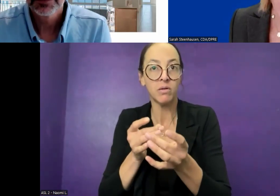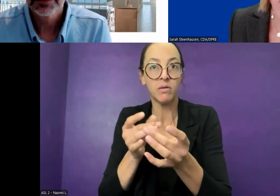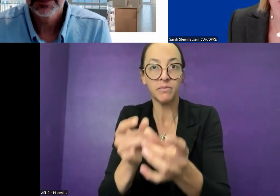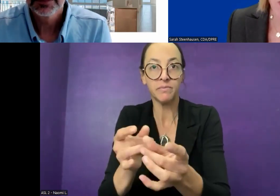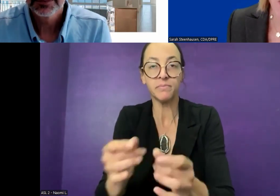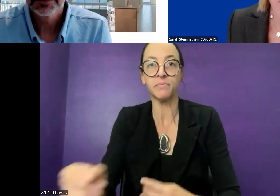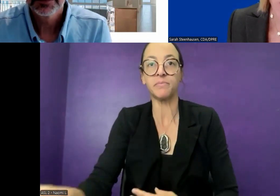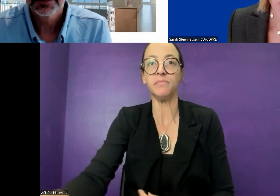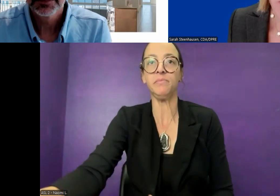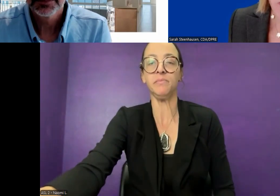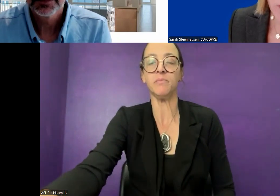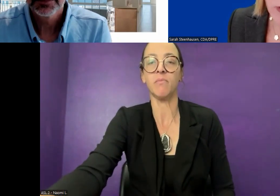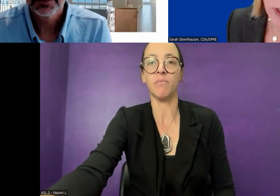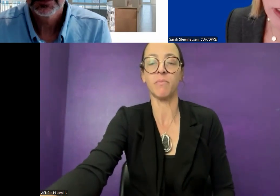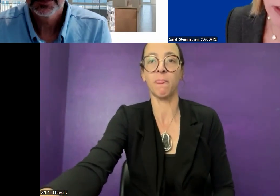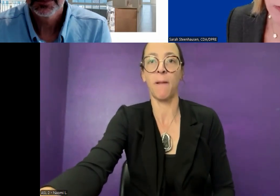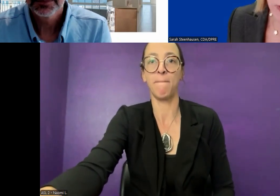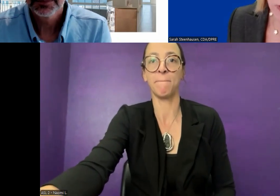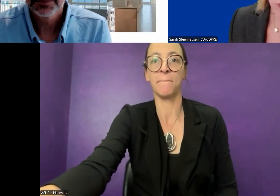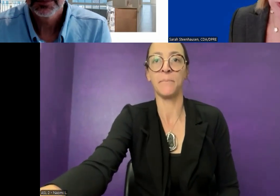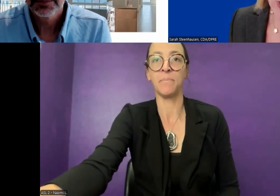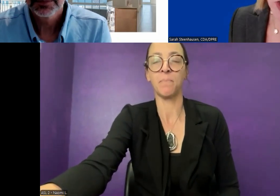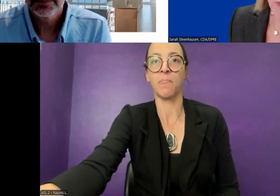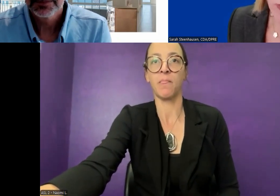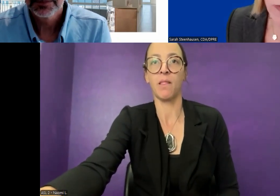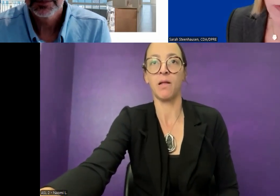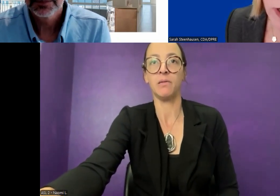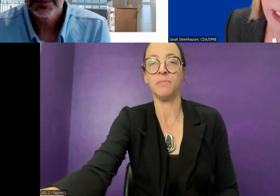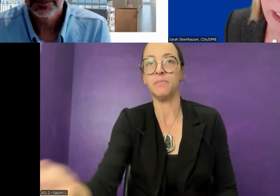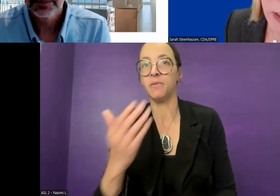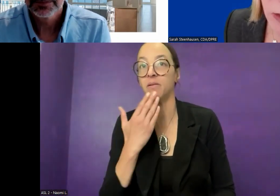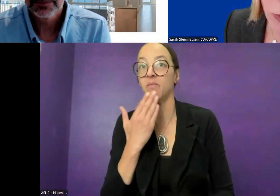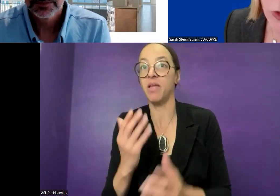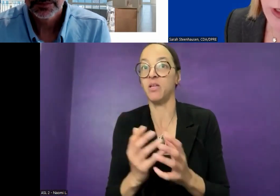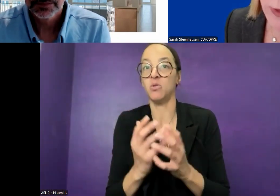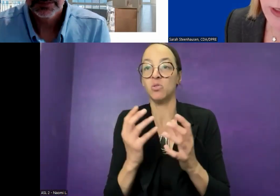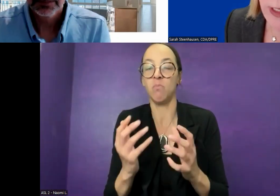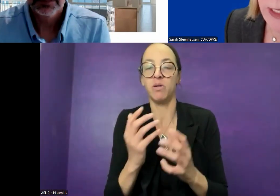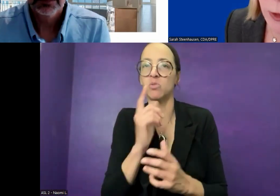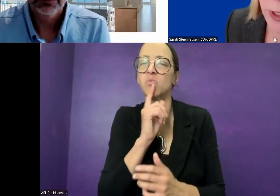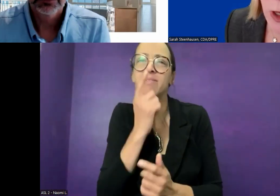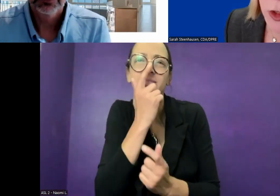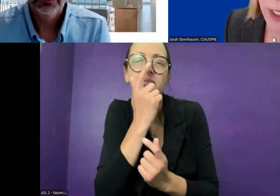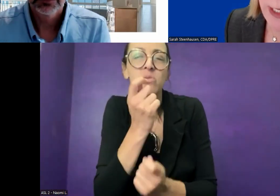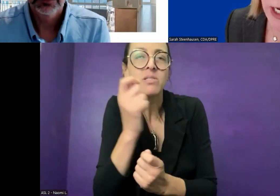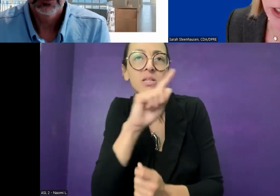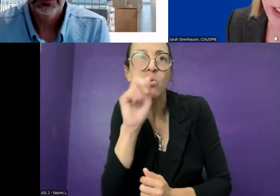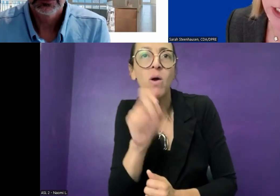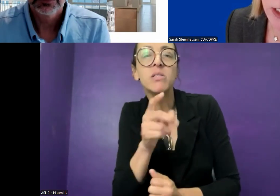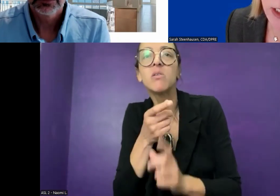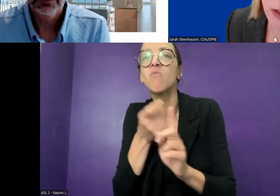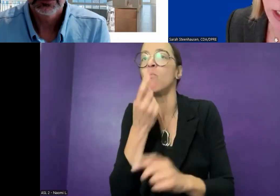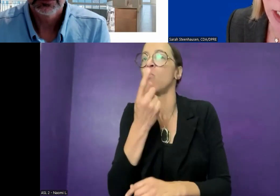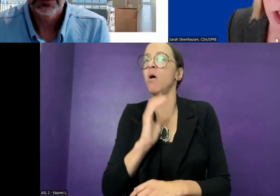Thank you so much. This is a really interesting question from one of our attendees. Would we be considering contracting